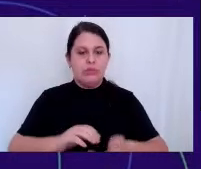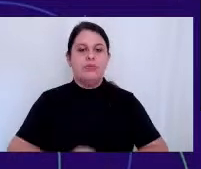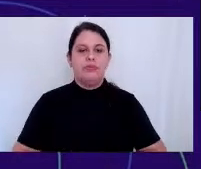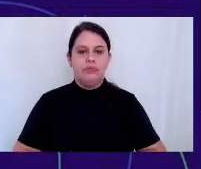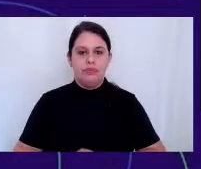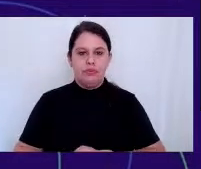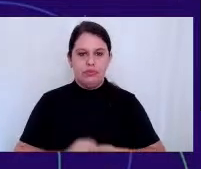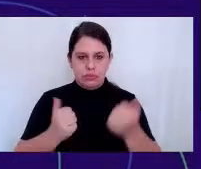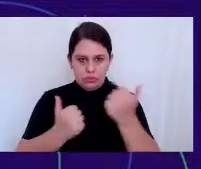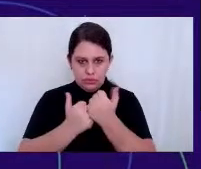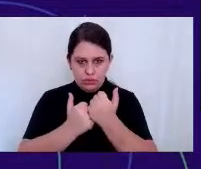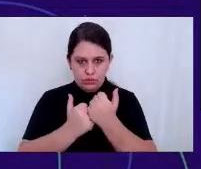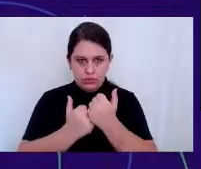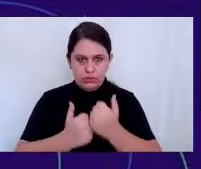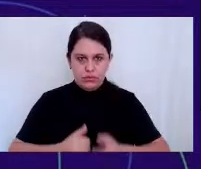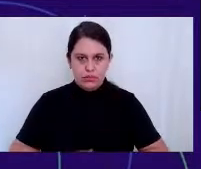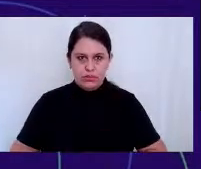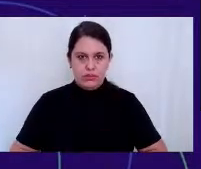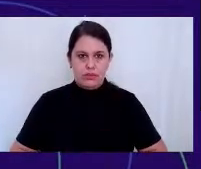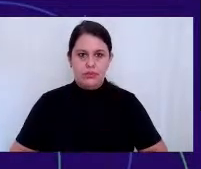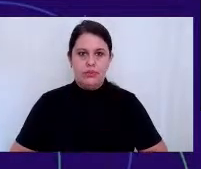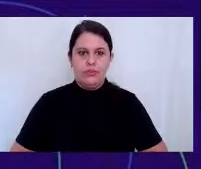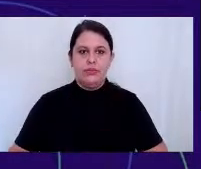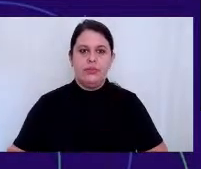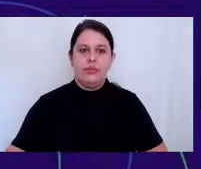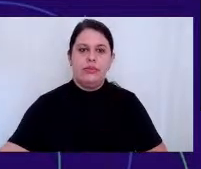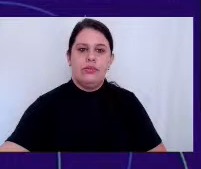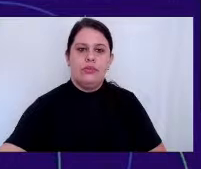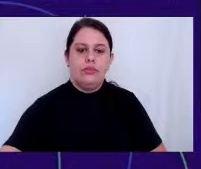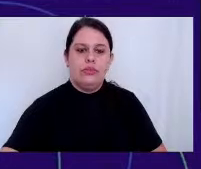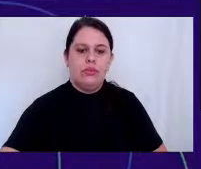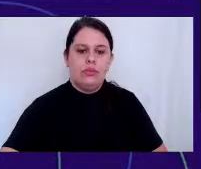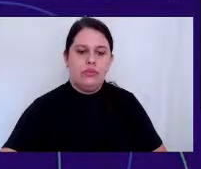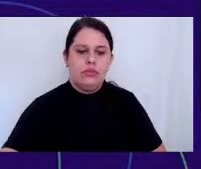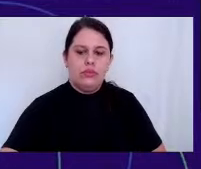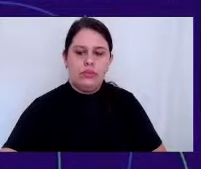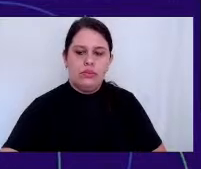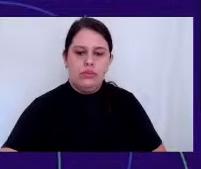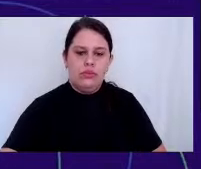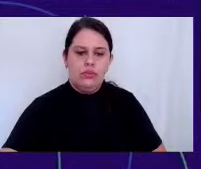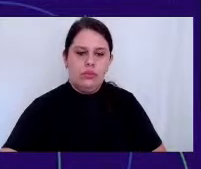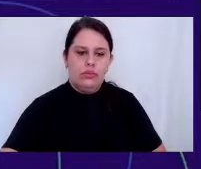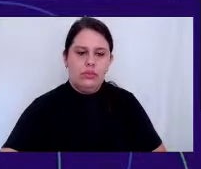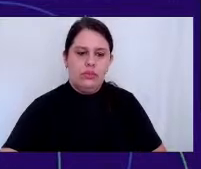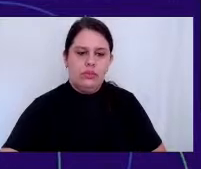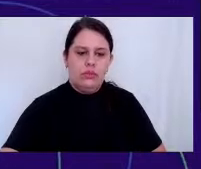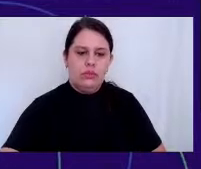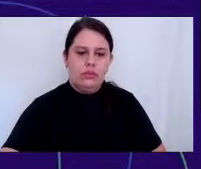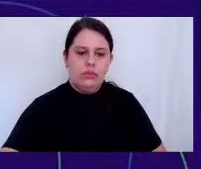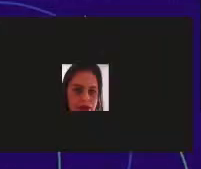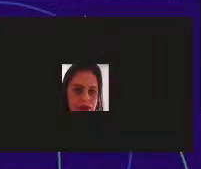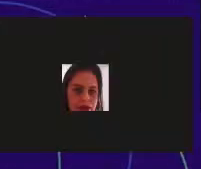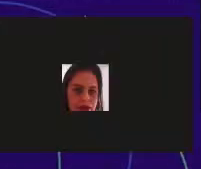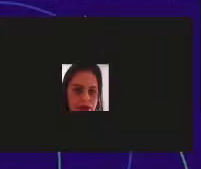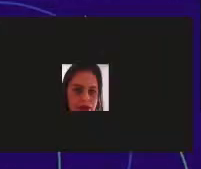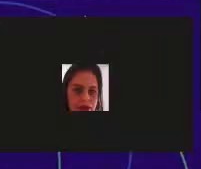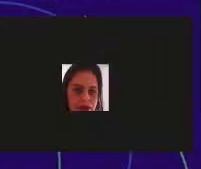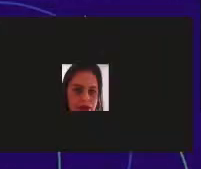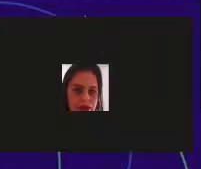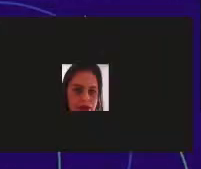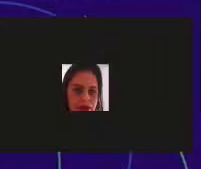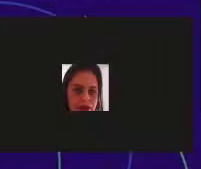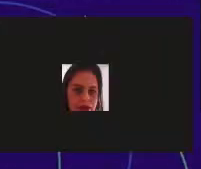And one of the first steps that you want to do when using AI is to focus on how can AI make my